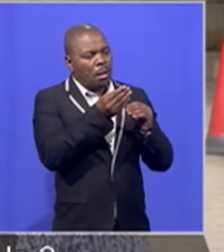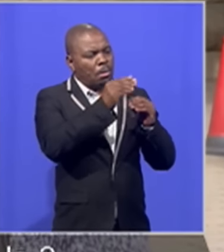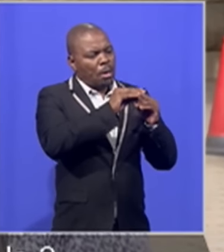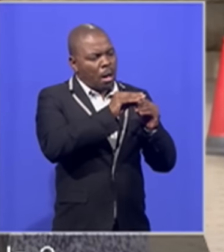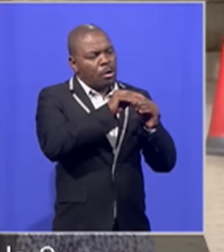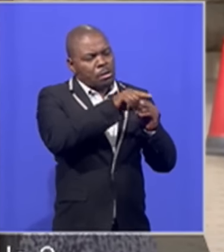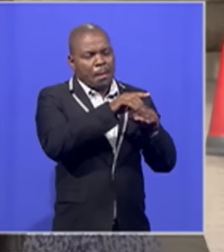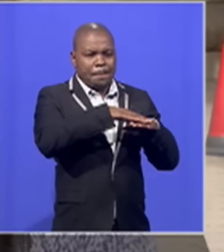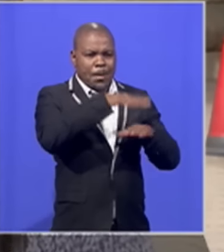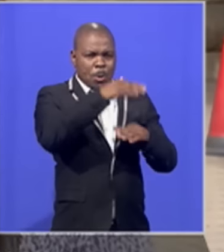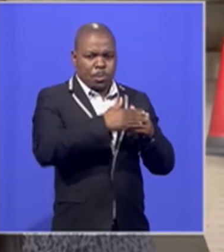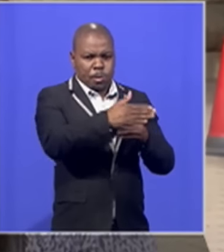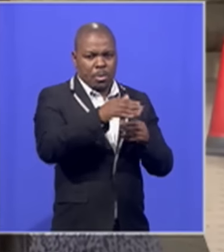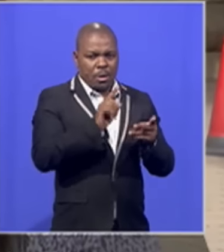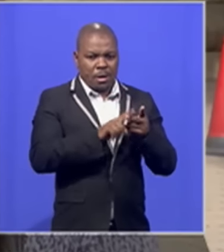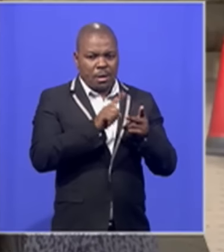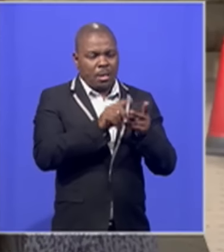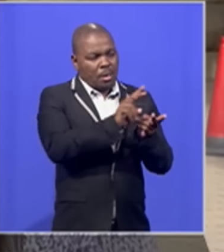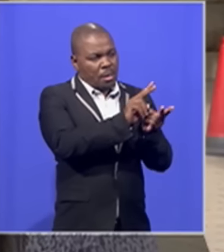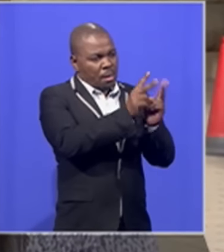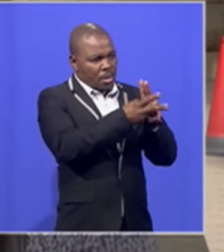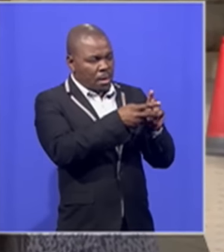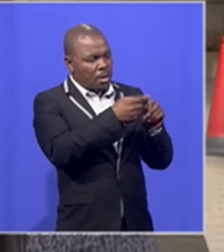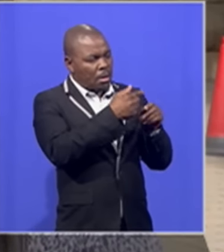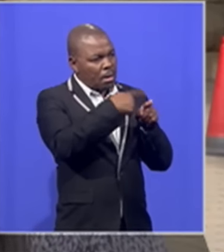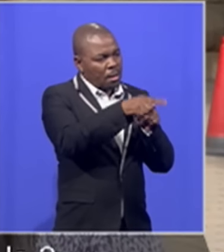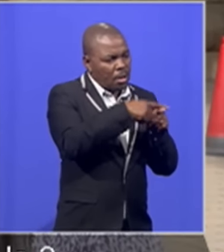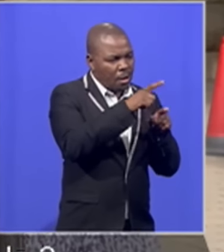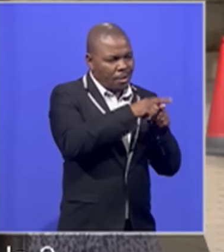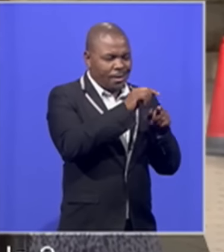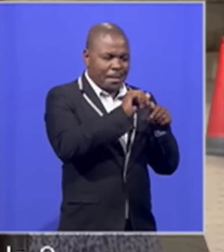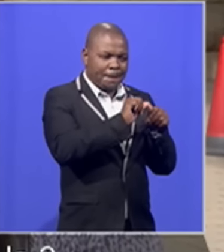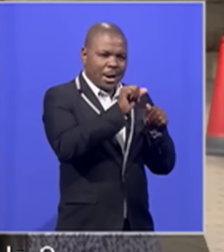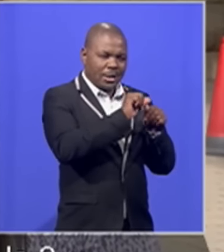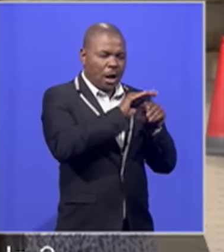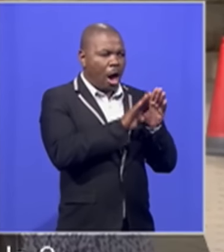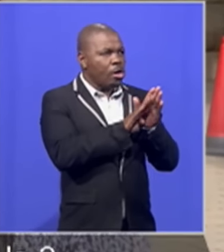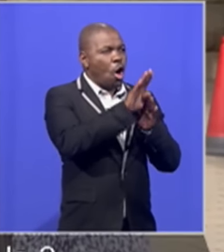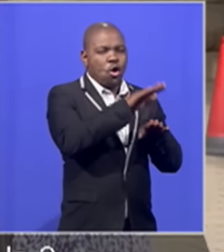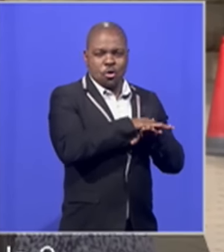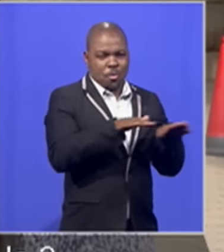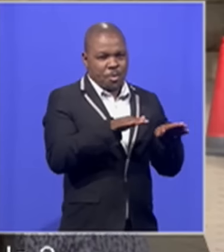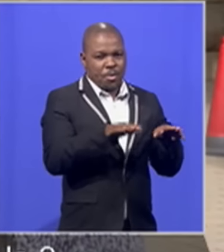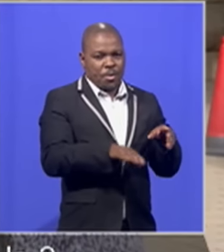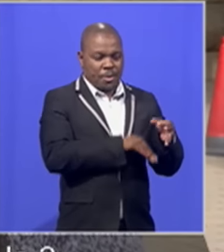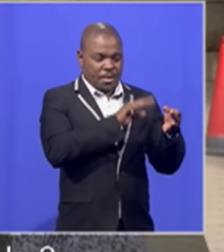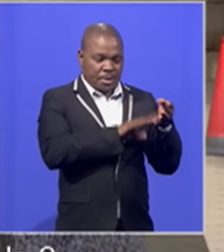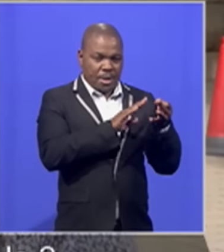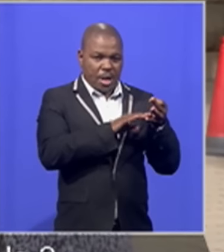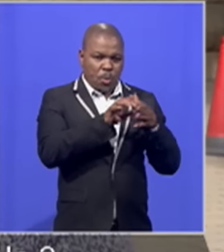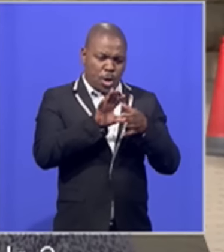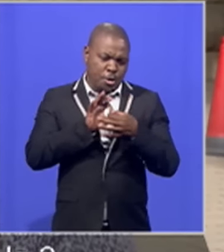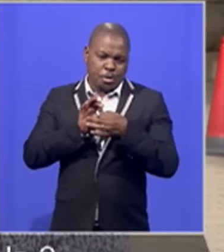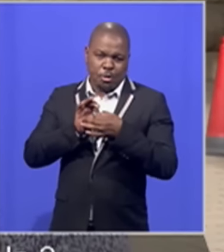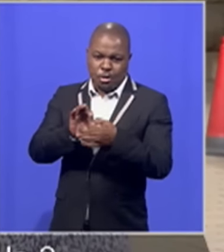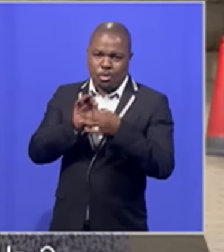term, the fact that debt is likely to stabilize this year and come off in the next couple of years, a commitment to reining